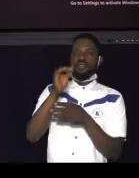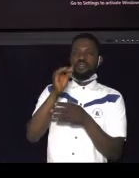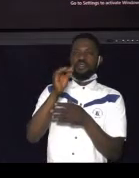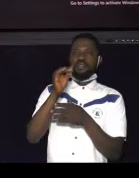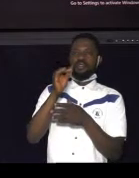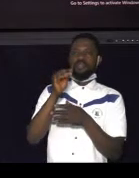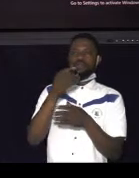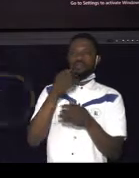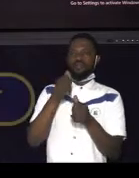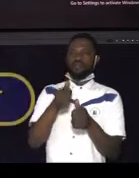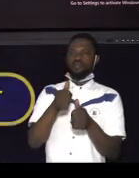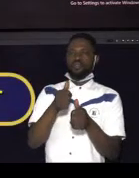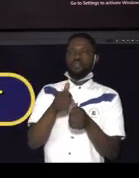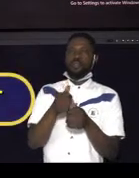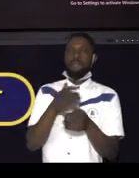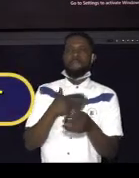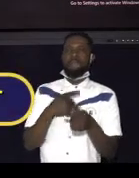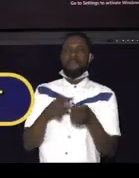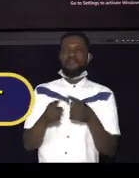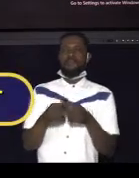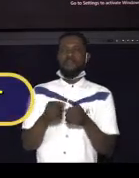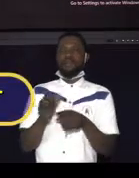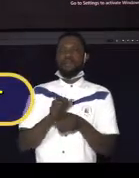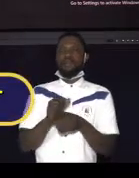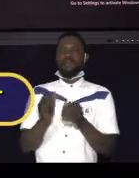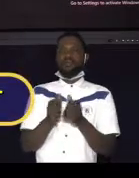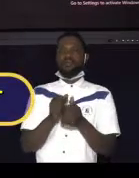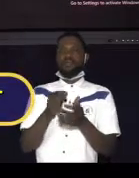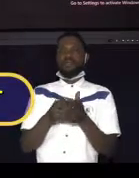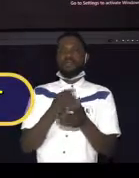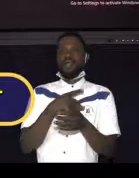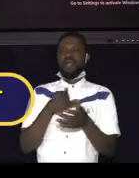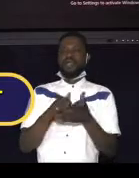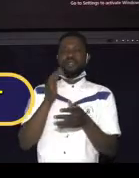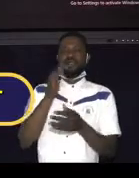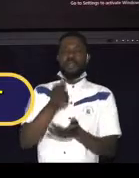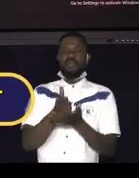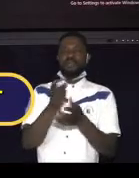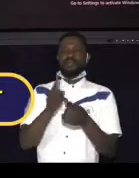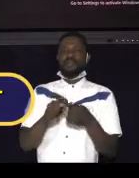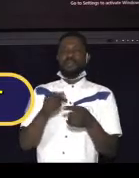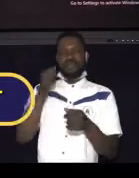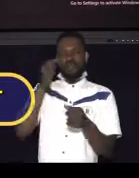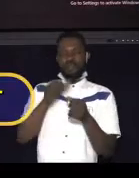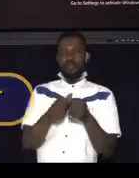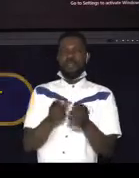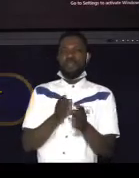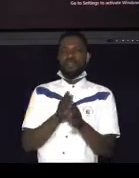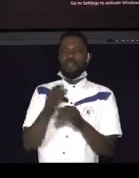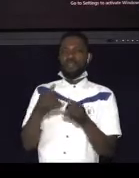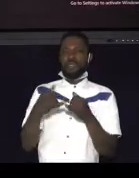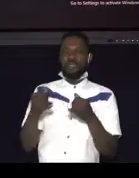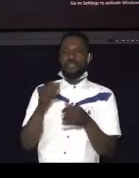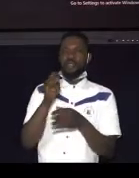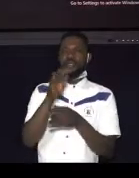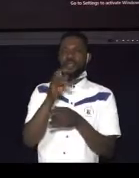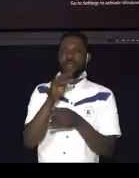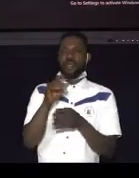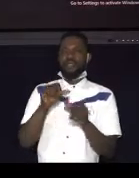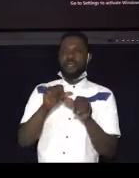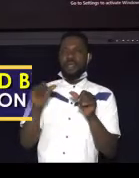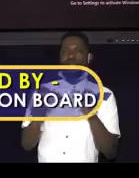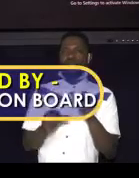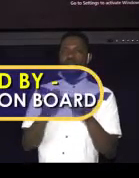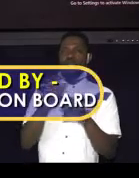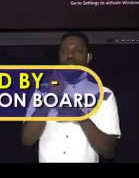180. Good job, you, my friend. Practice with this, and this should help you remember straight line angles, acute angles, obtuse angles,